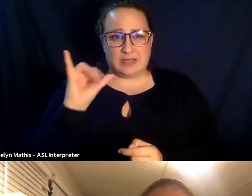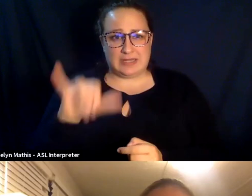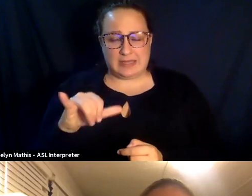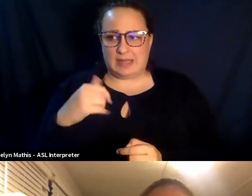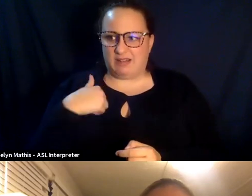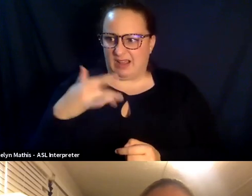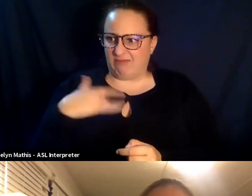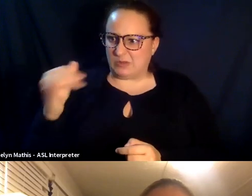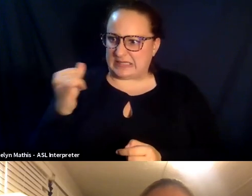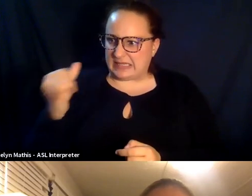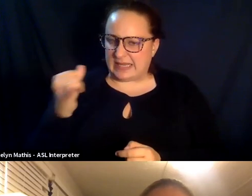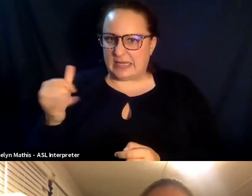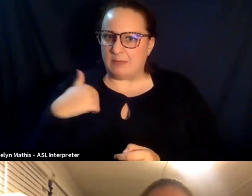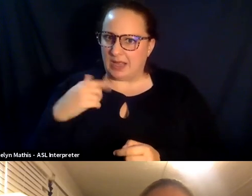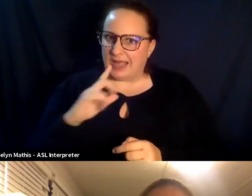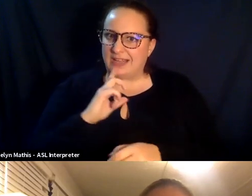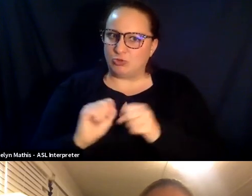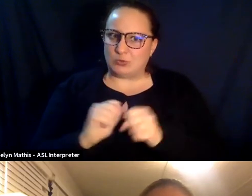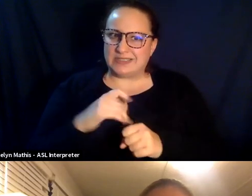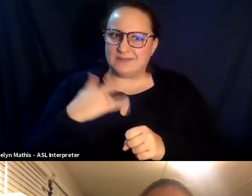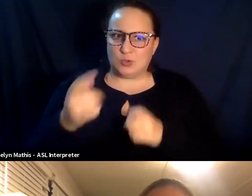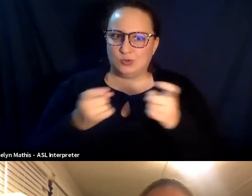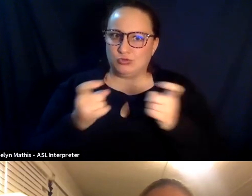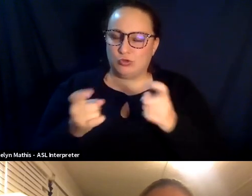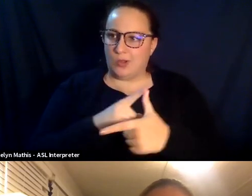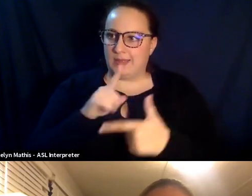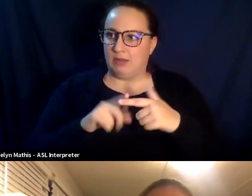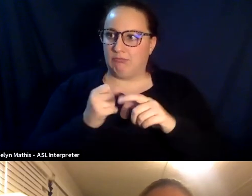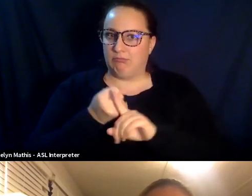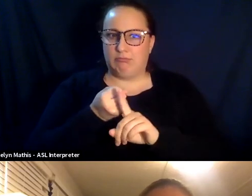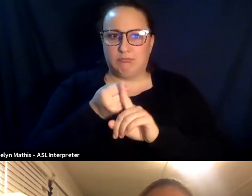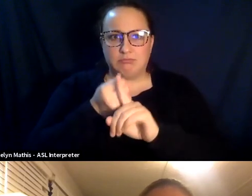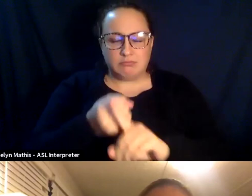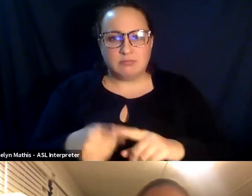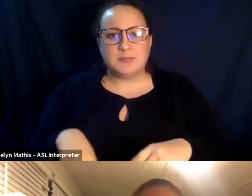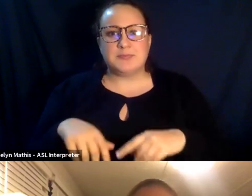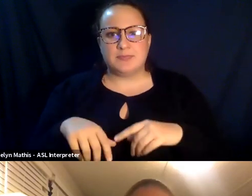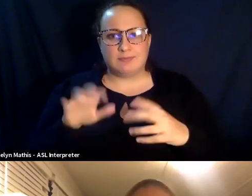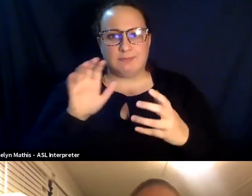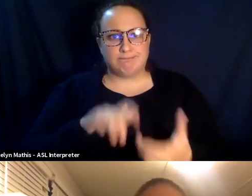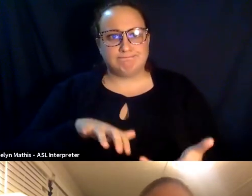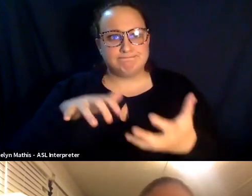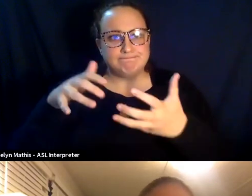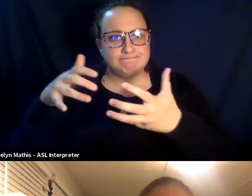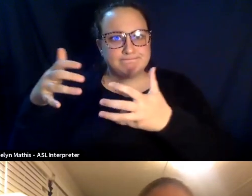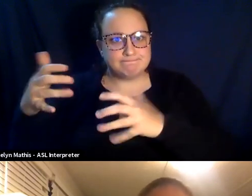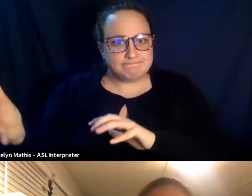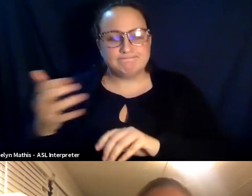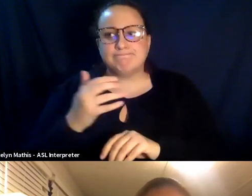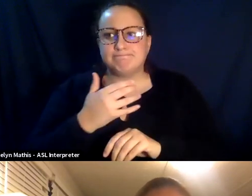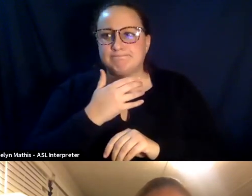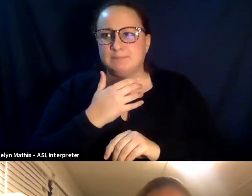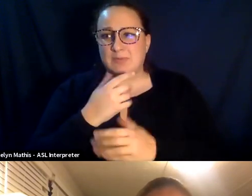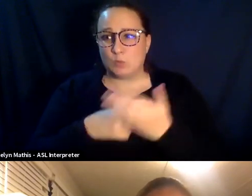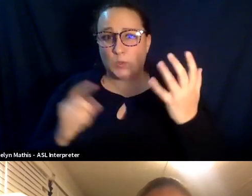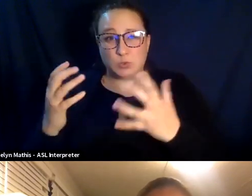felt that way before, like I'm in control, and then things can happen and kind of derail you, and the best of intentions don't happen, and